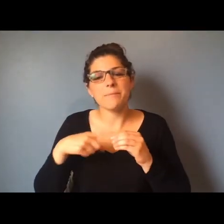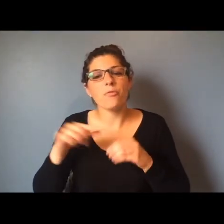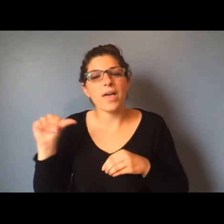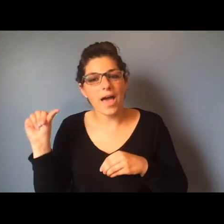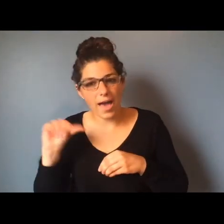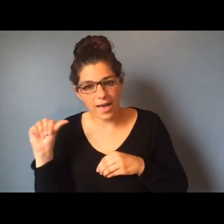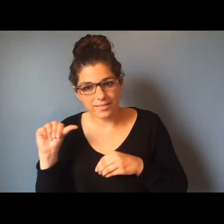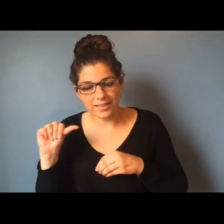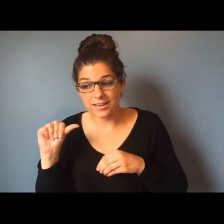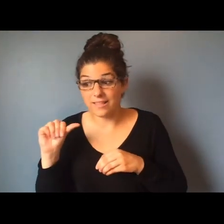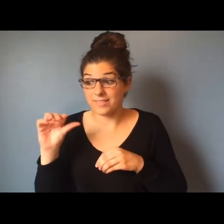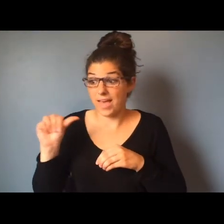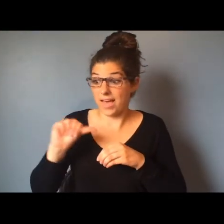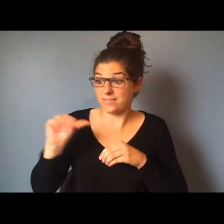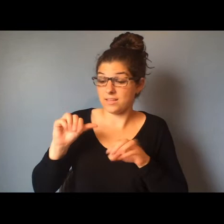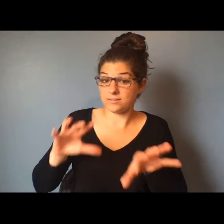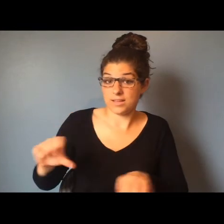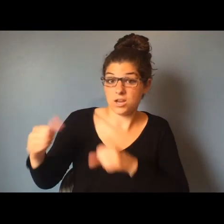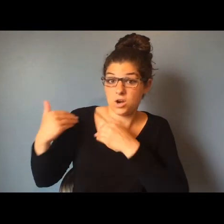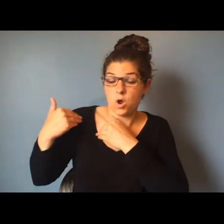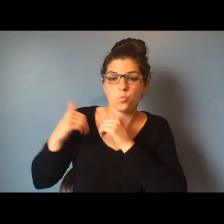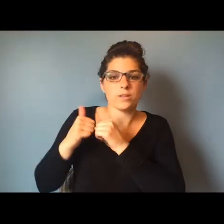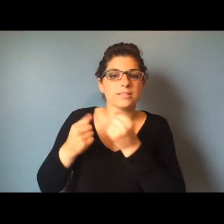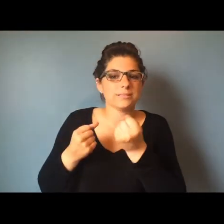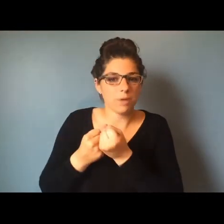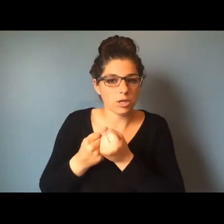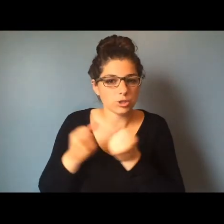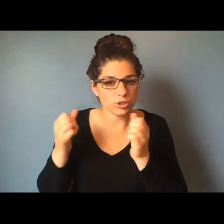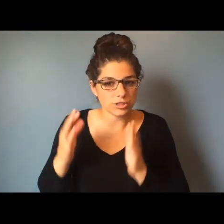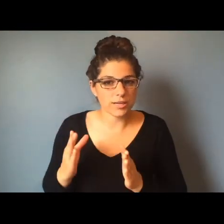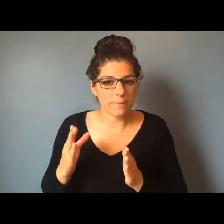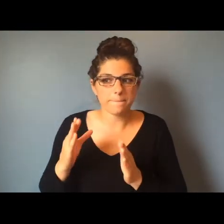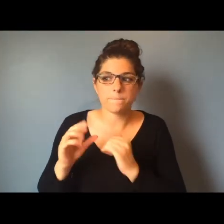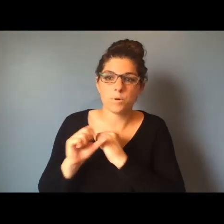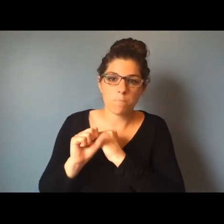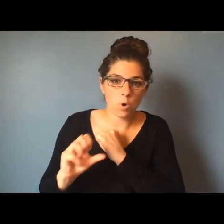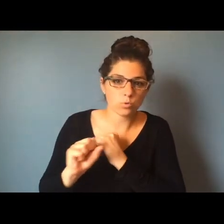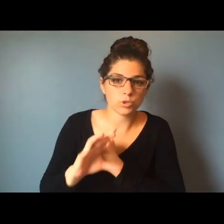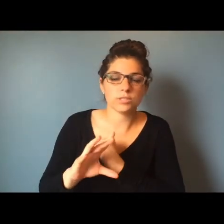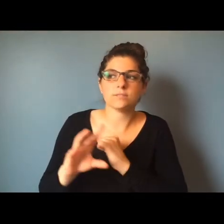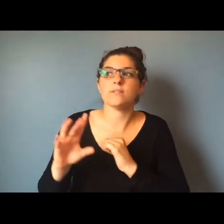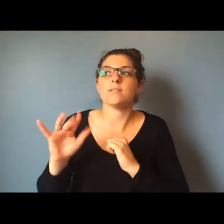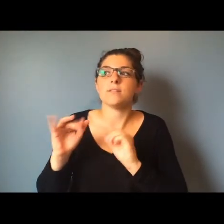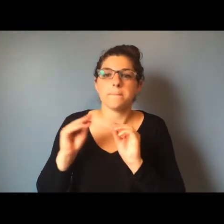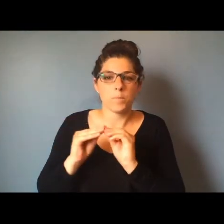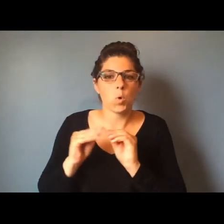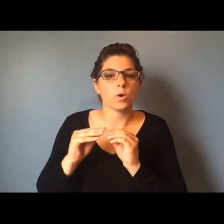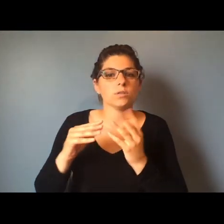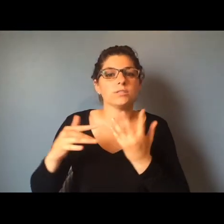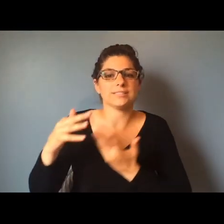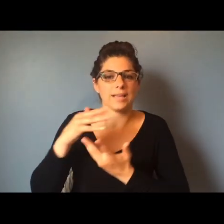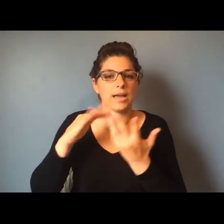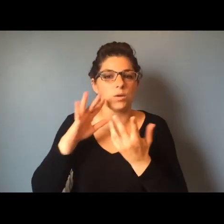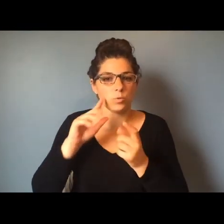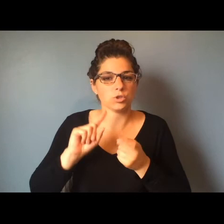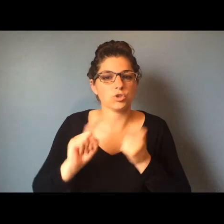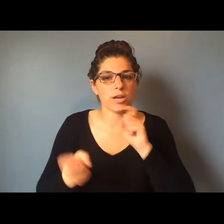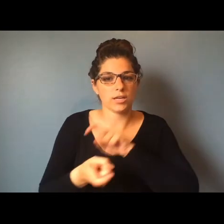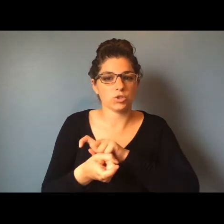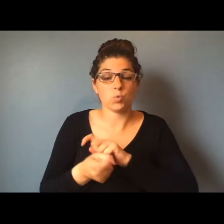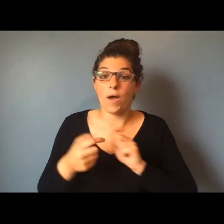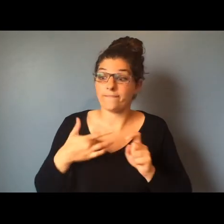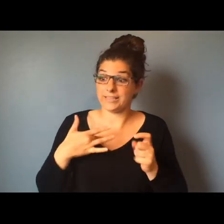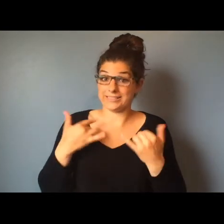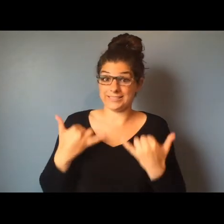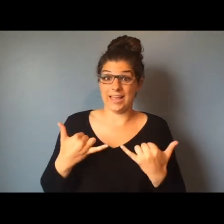athlete, and then take the athlete on with sponsorships and promotions, the more that society changes. So like, I feel like